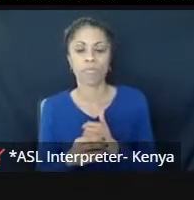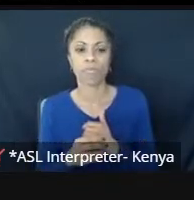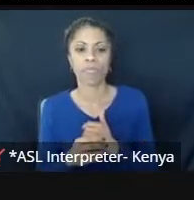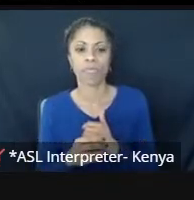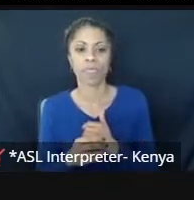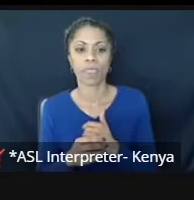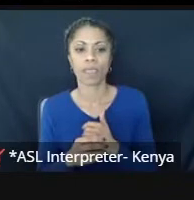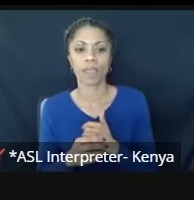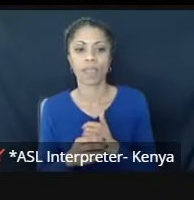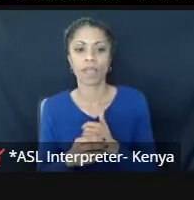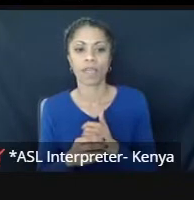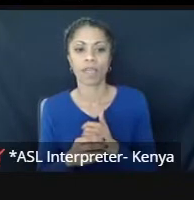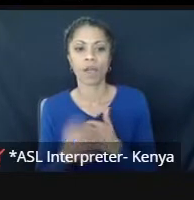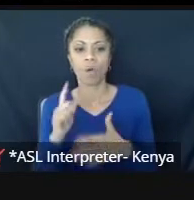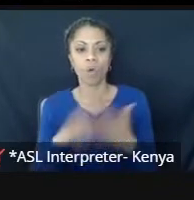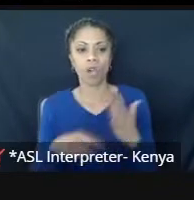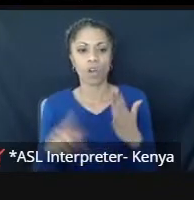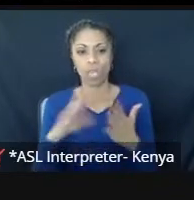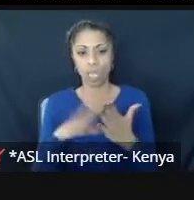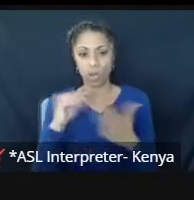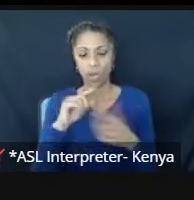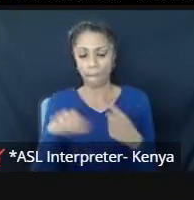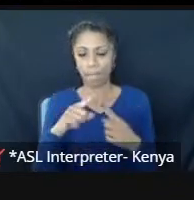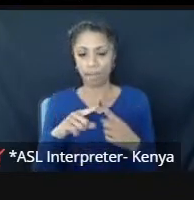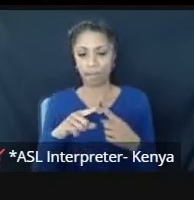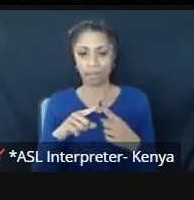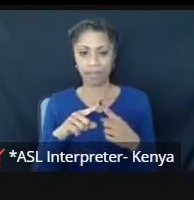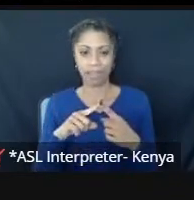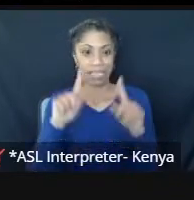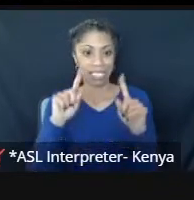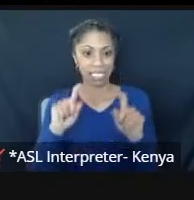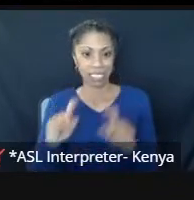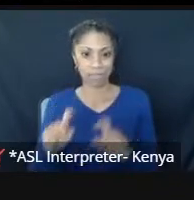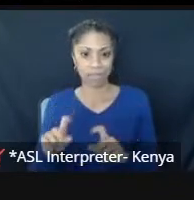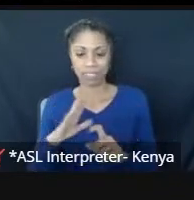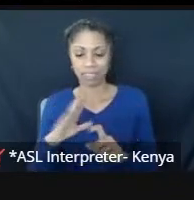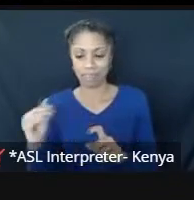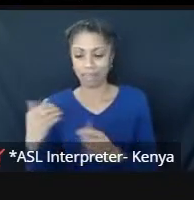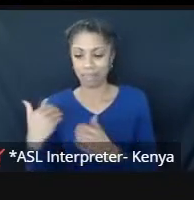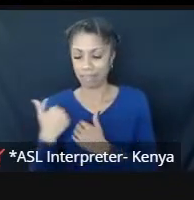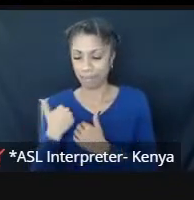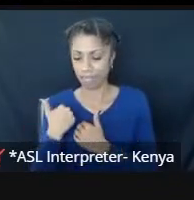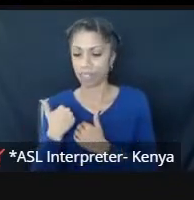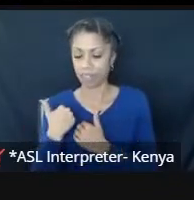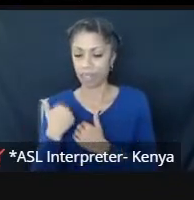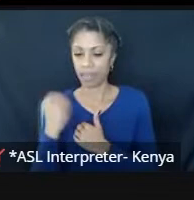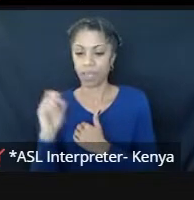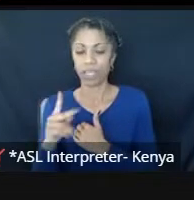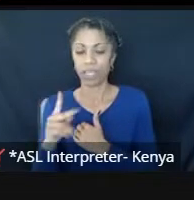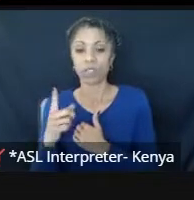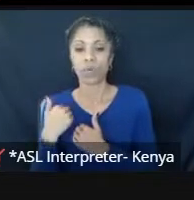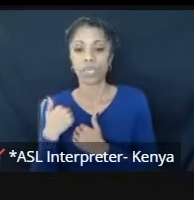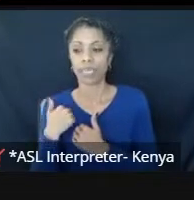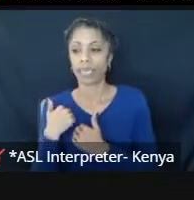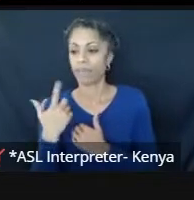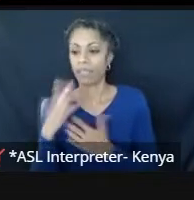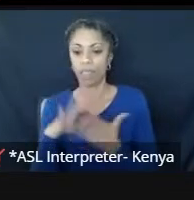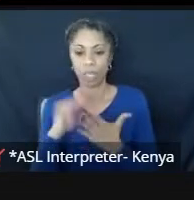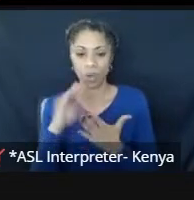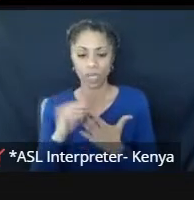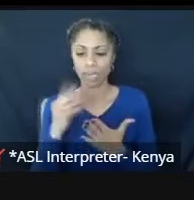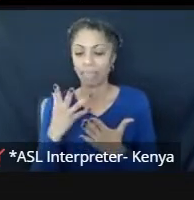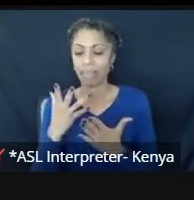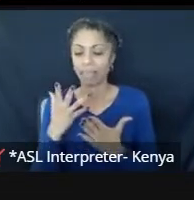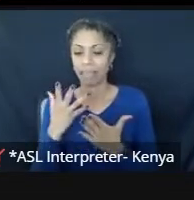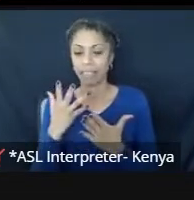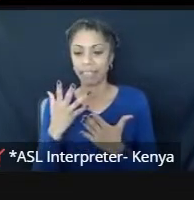we're going to engage in these questions, but we're going to do so in a special place. So we have been iterating and learning about how